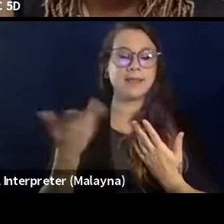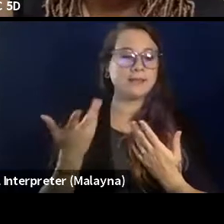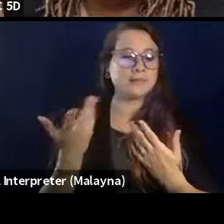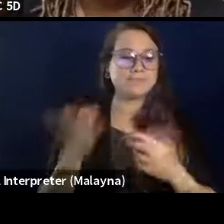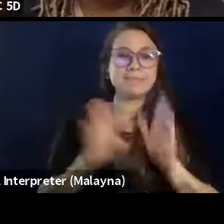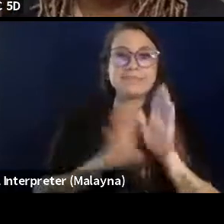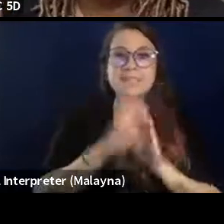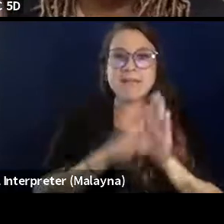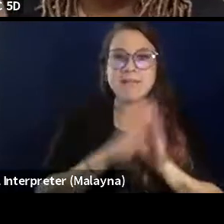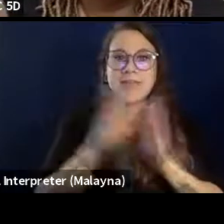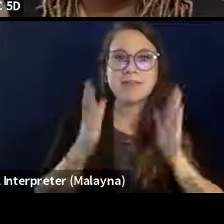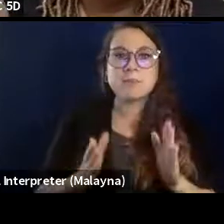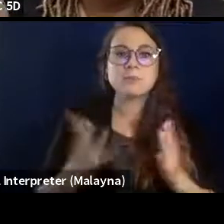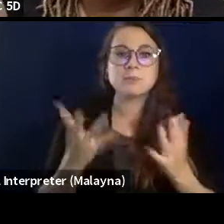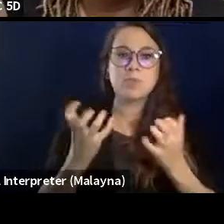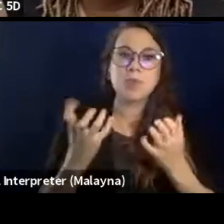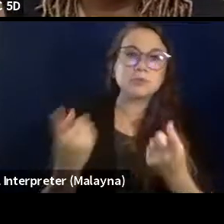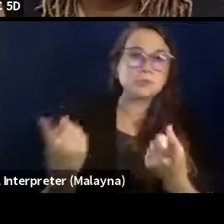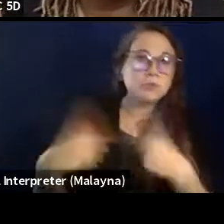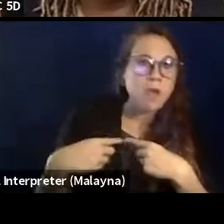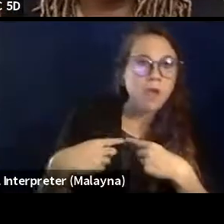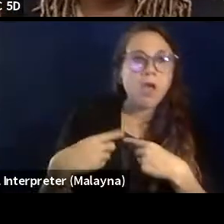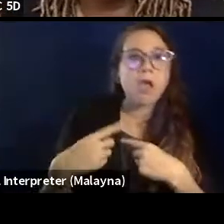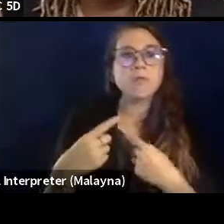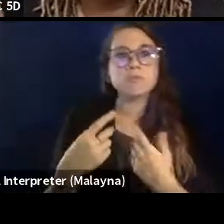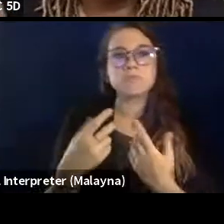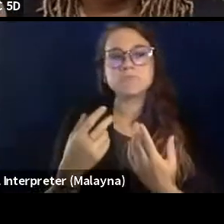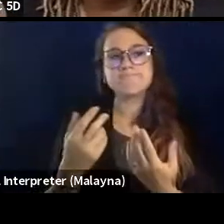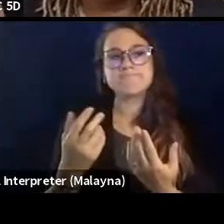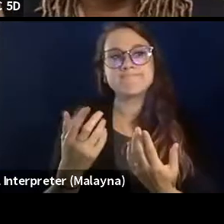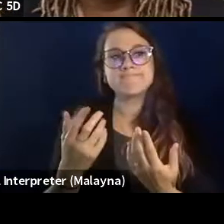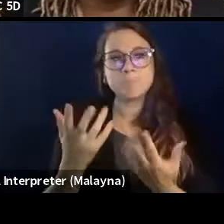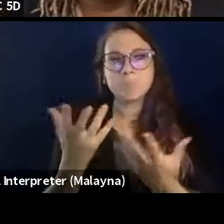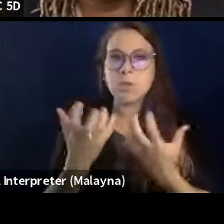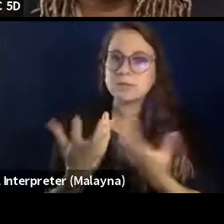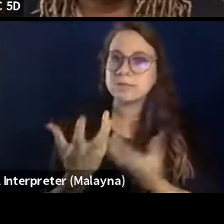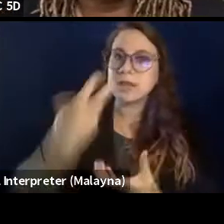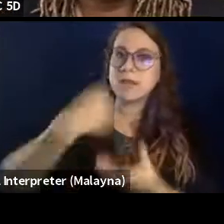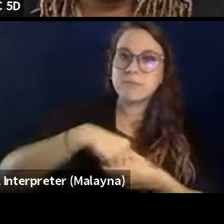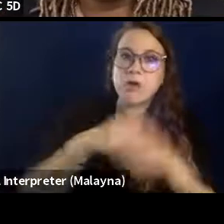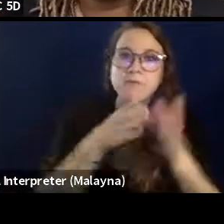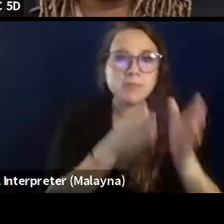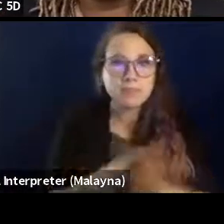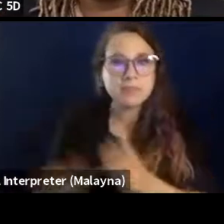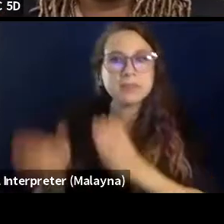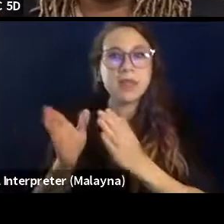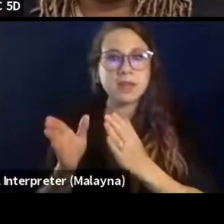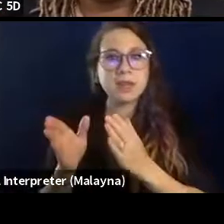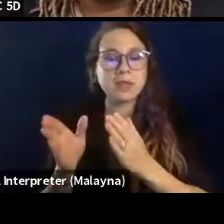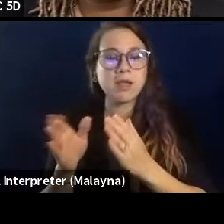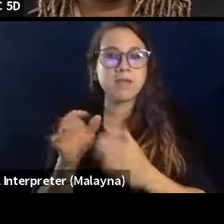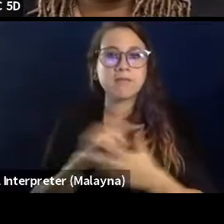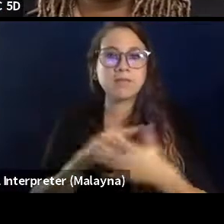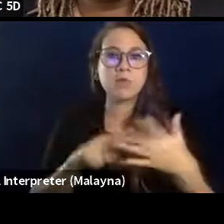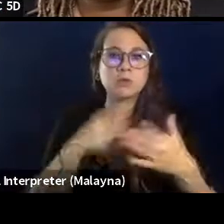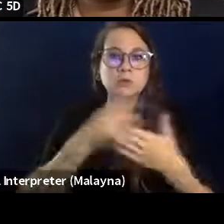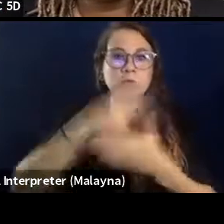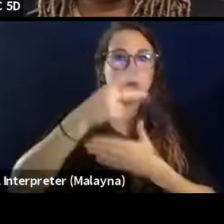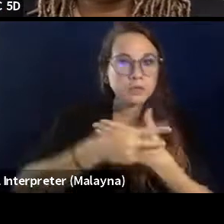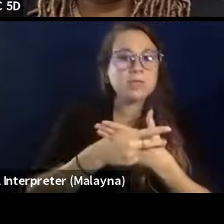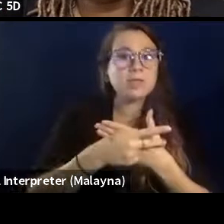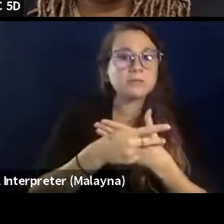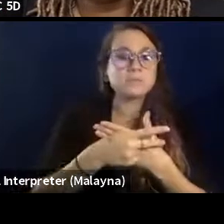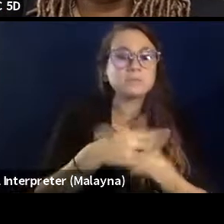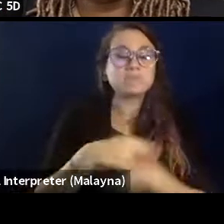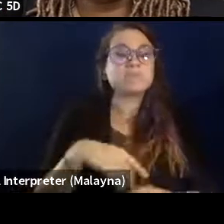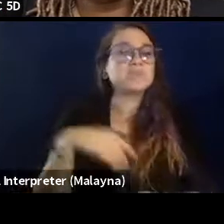developers that want to come in, that we want to be part of the planning of those projects. So